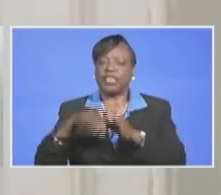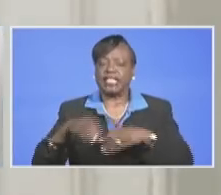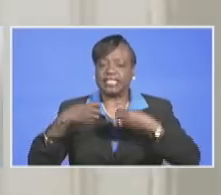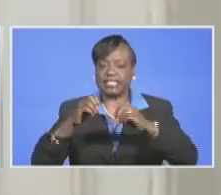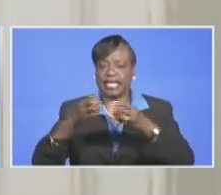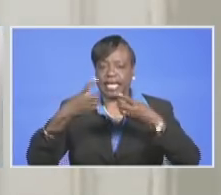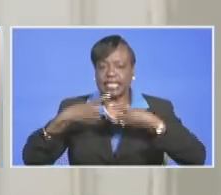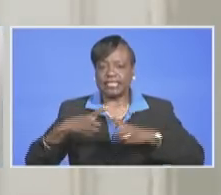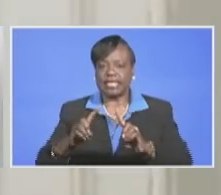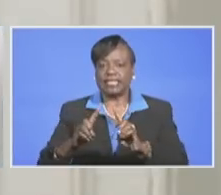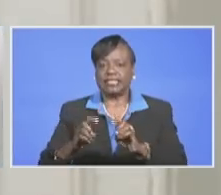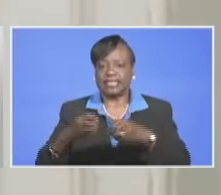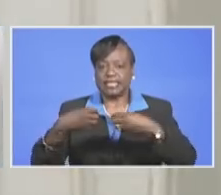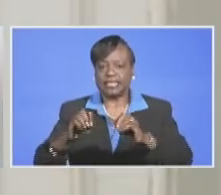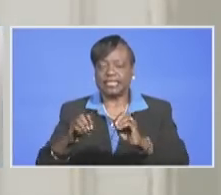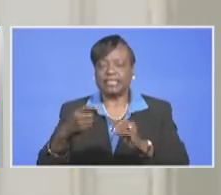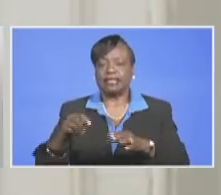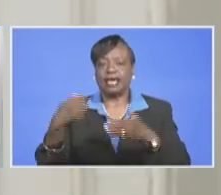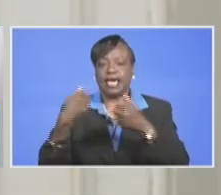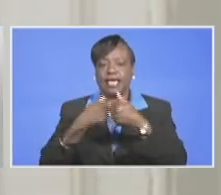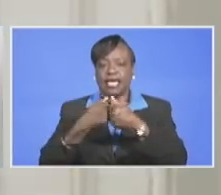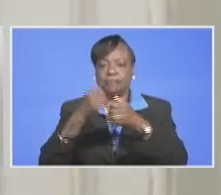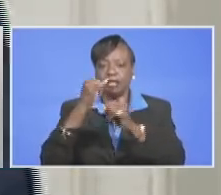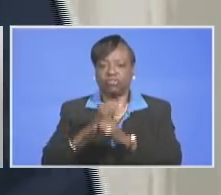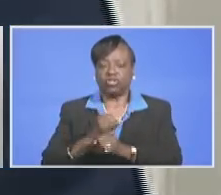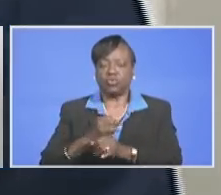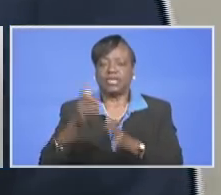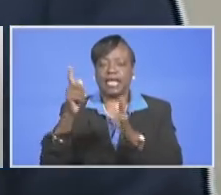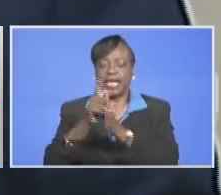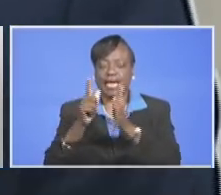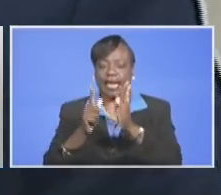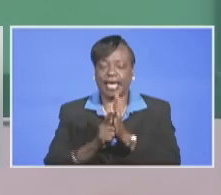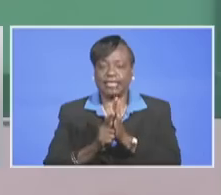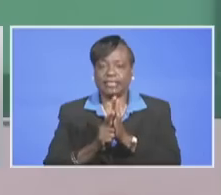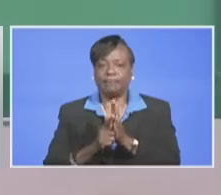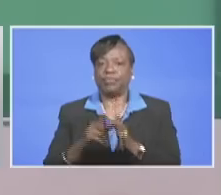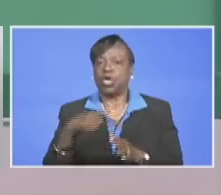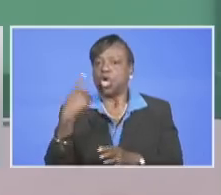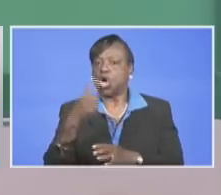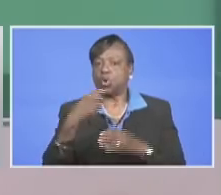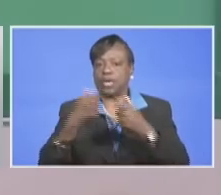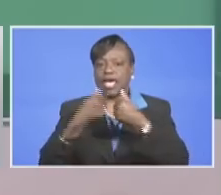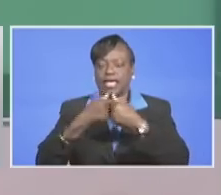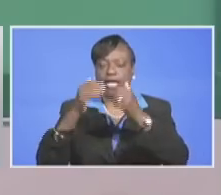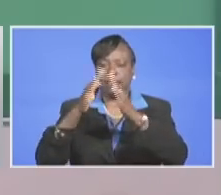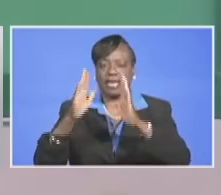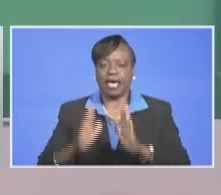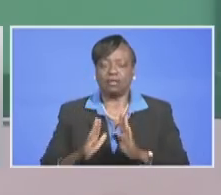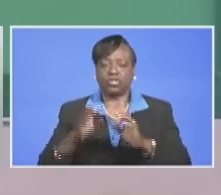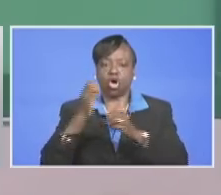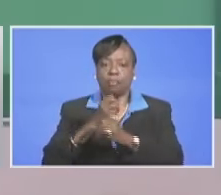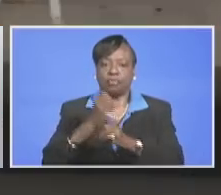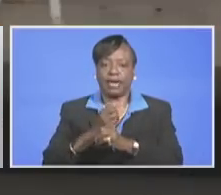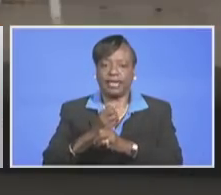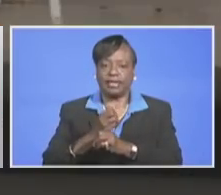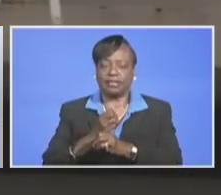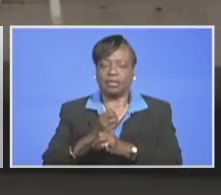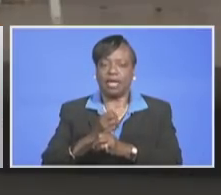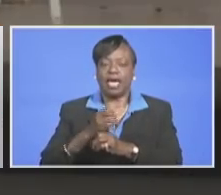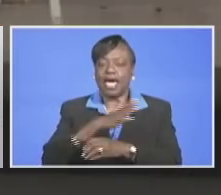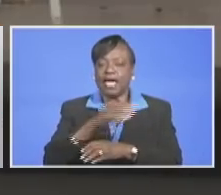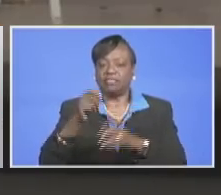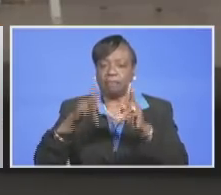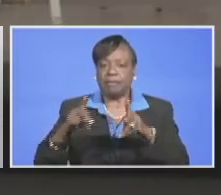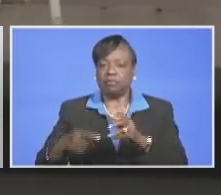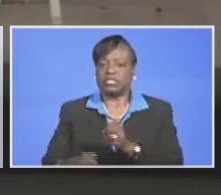since the gaming industry was legalized. Minister de Aguilar believes that only gaming house operators themselves and those that support them would see anything wrong